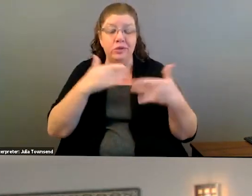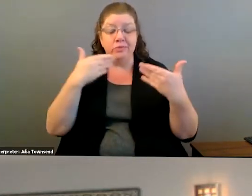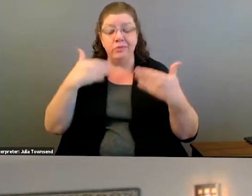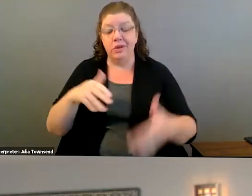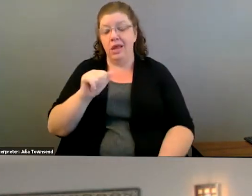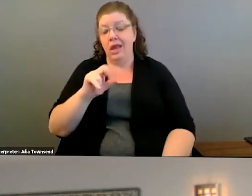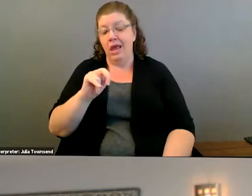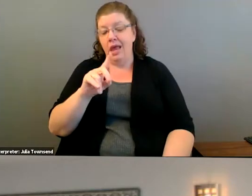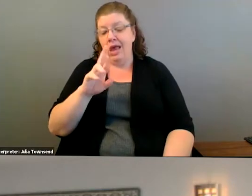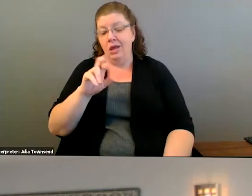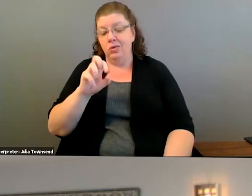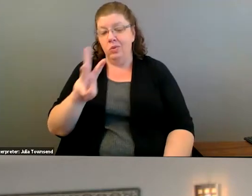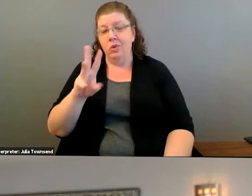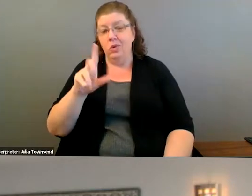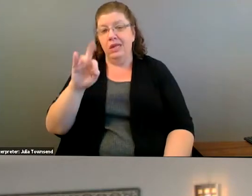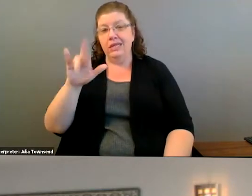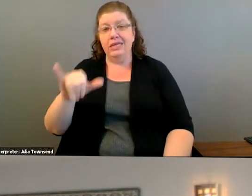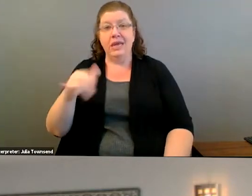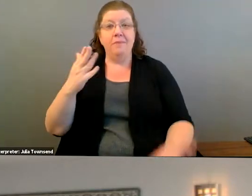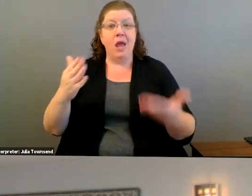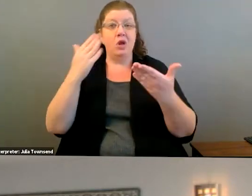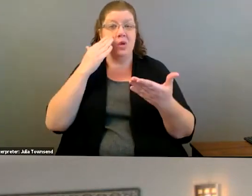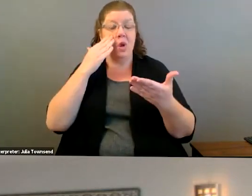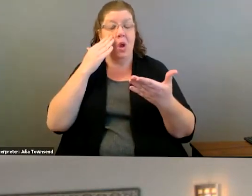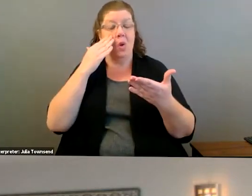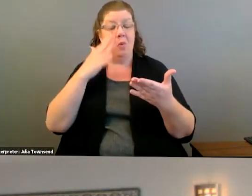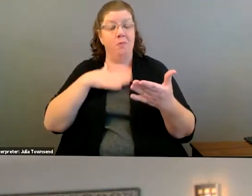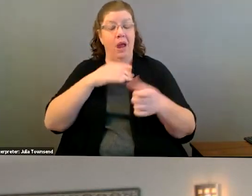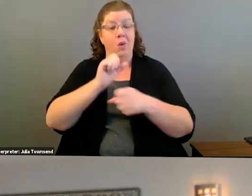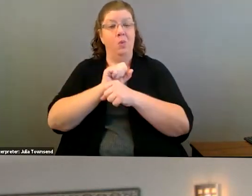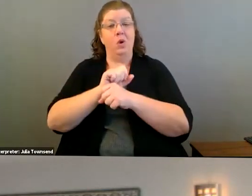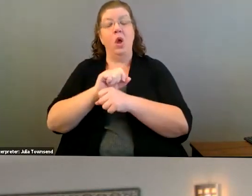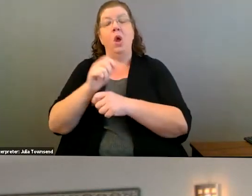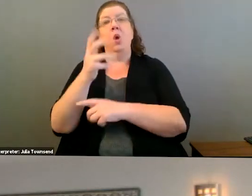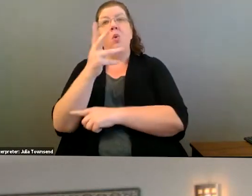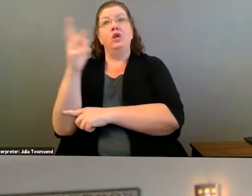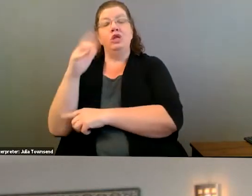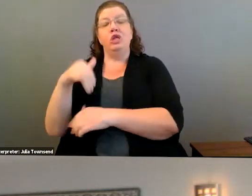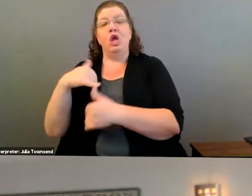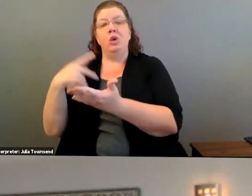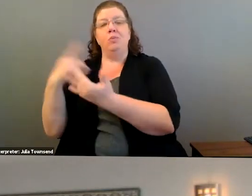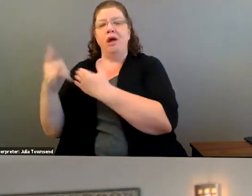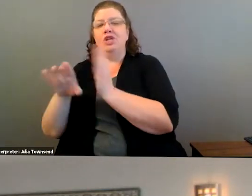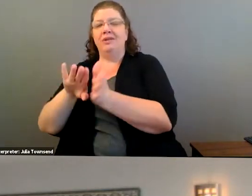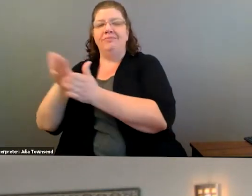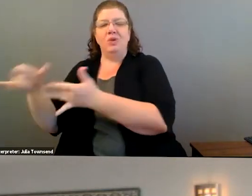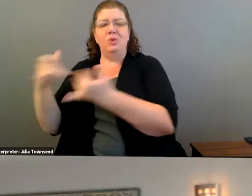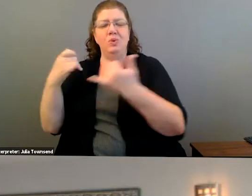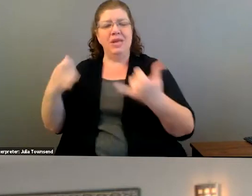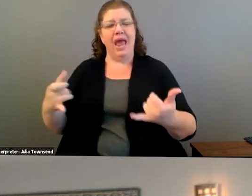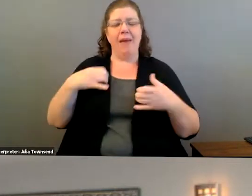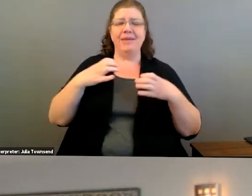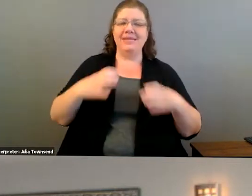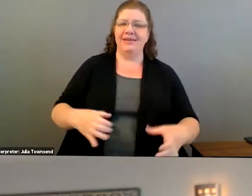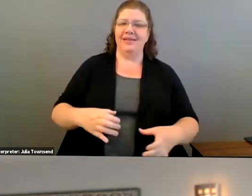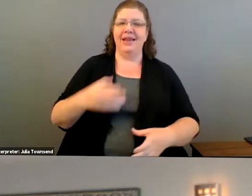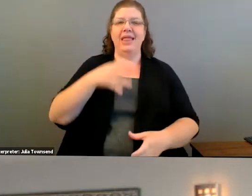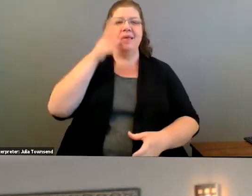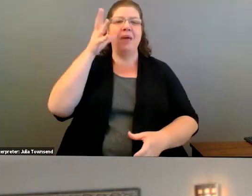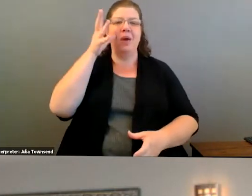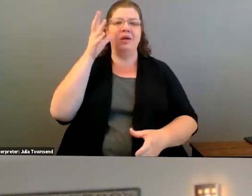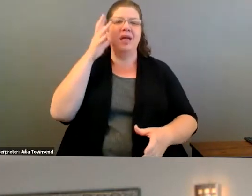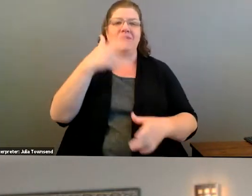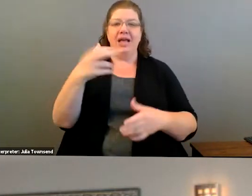Andrew Lindsay. Some of you may know me through my work with Wilderness Youth Project, but today I come before you as a citizen and a parent of a high school student. I'm going to